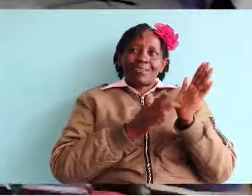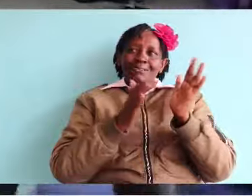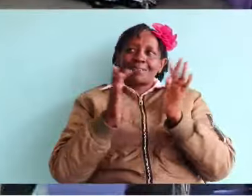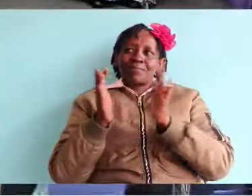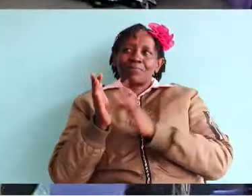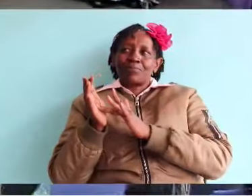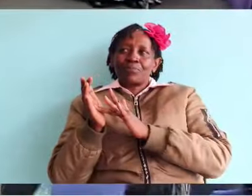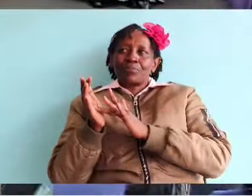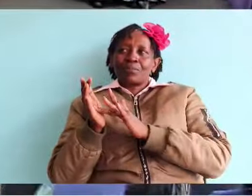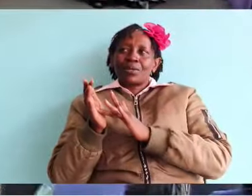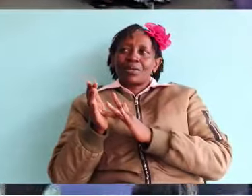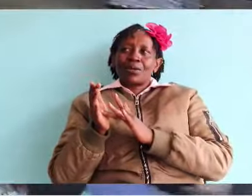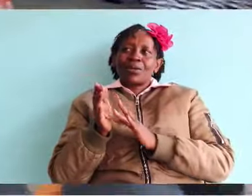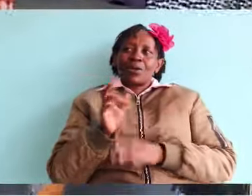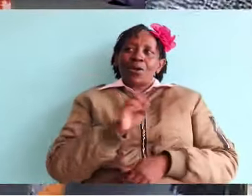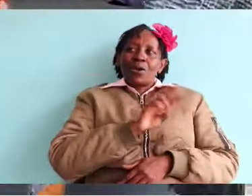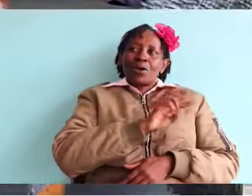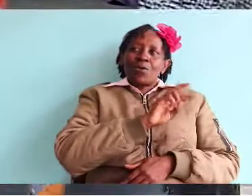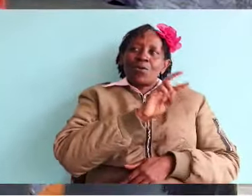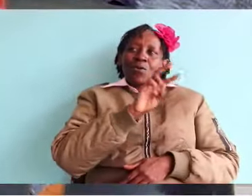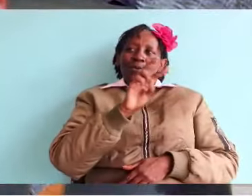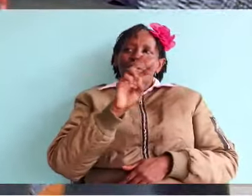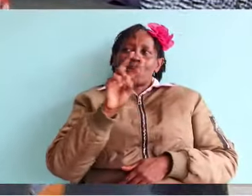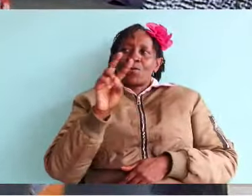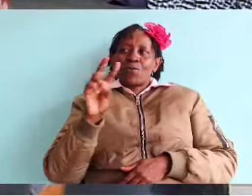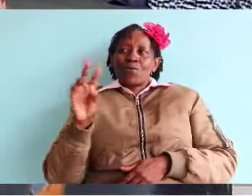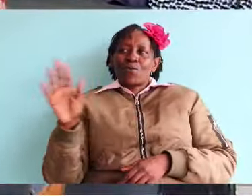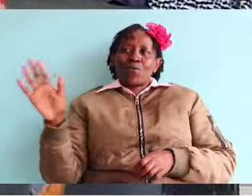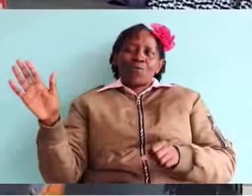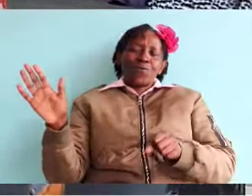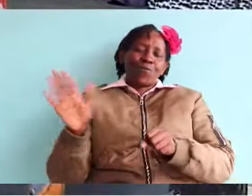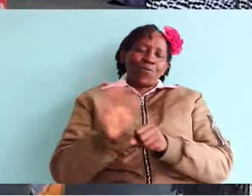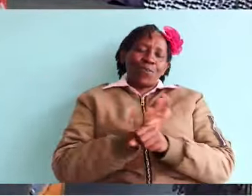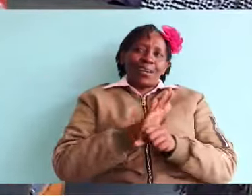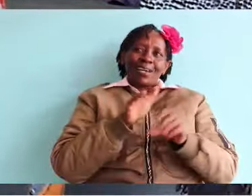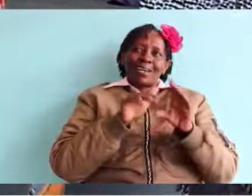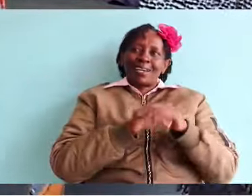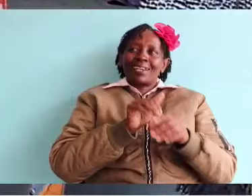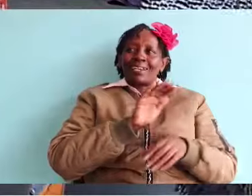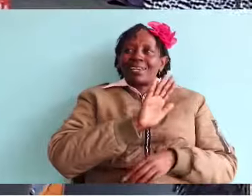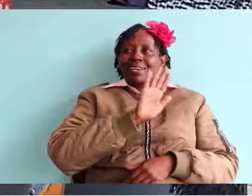Jesus. Look full in His wonderful